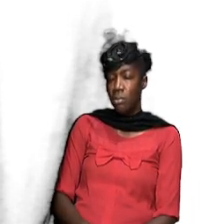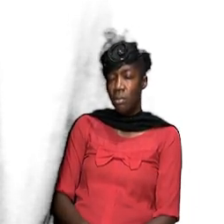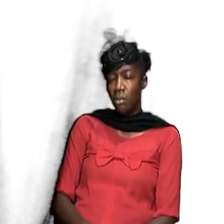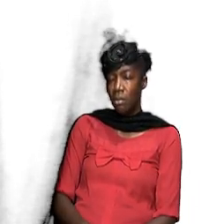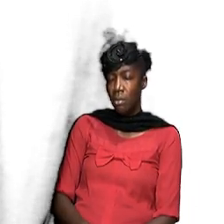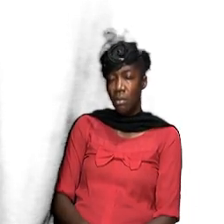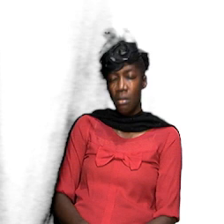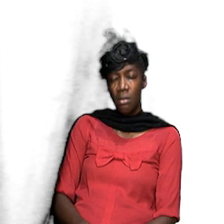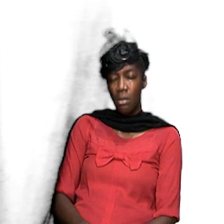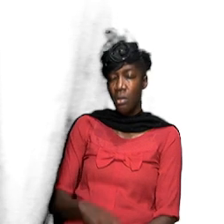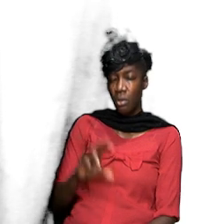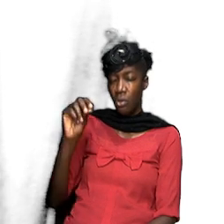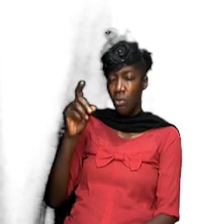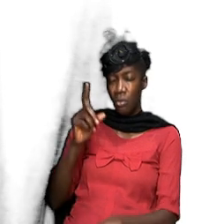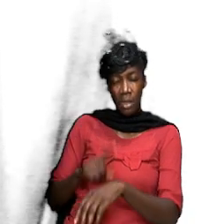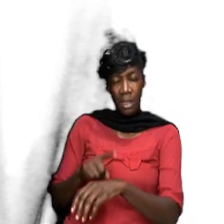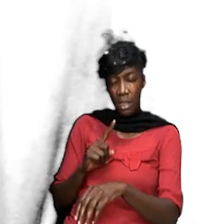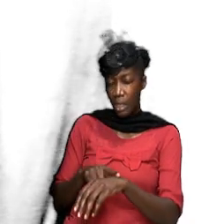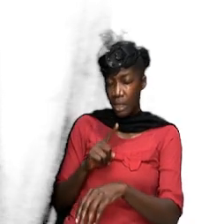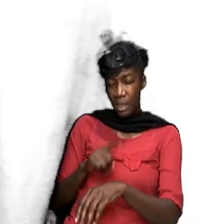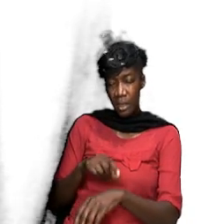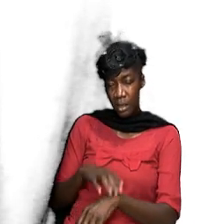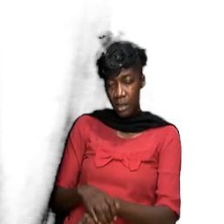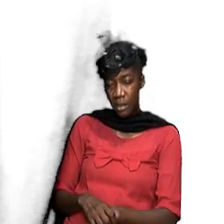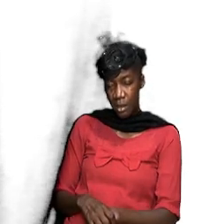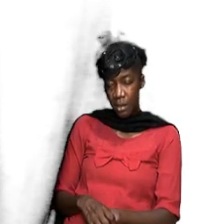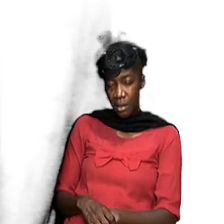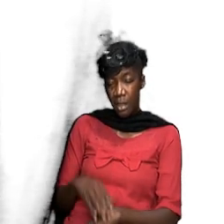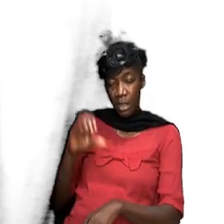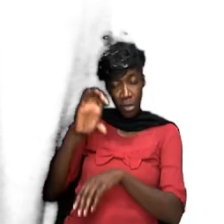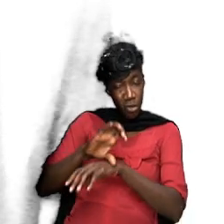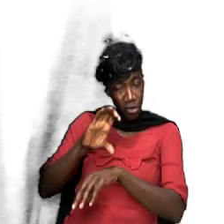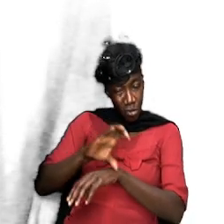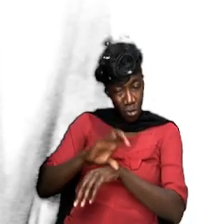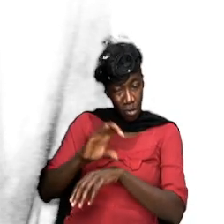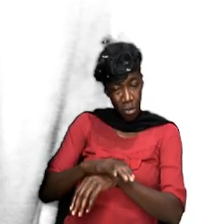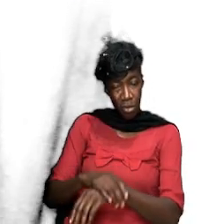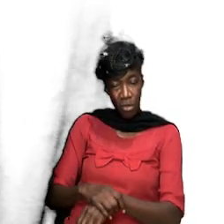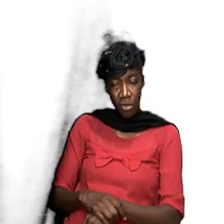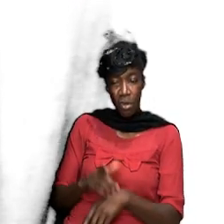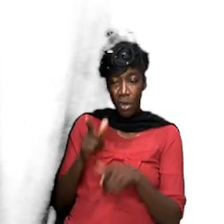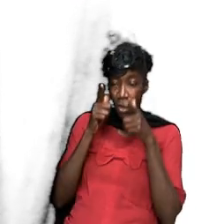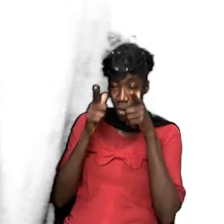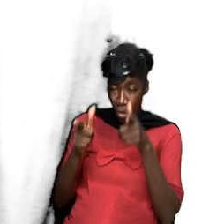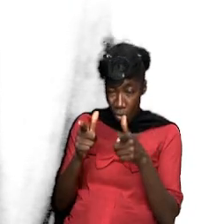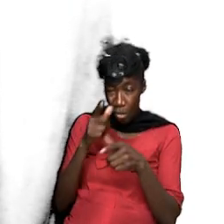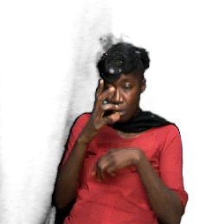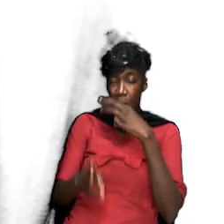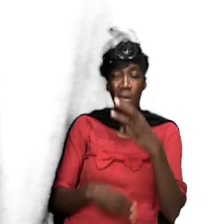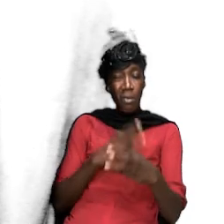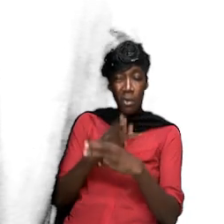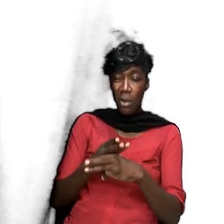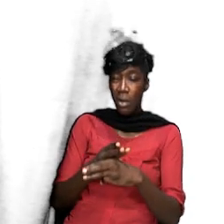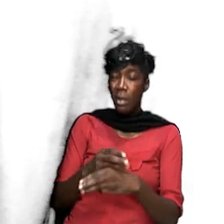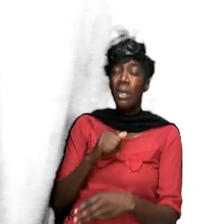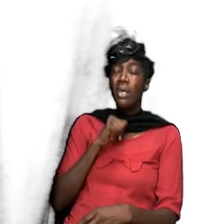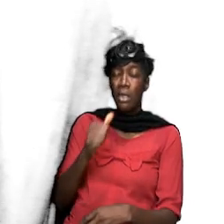So at no time should the church look like the world, not in our